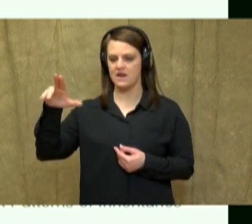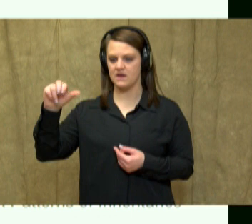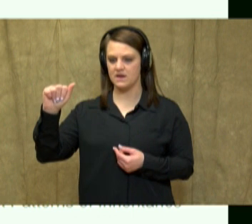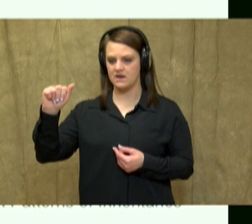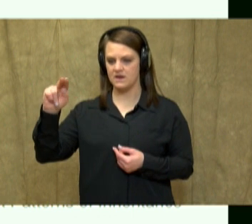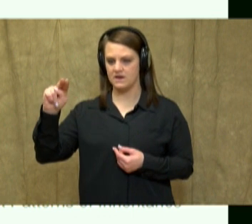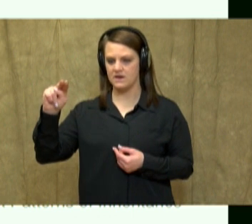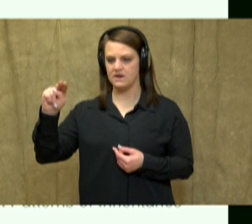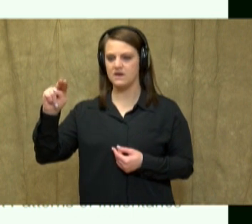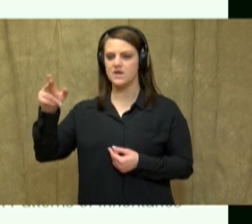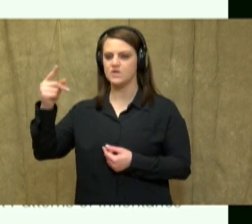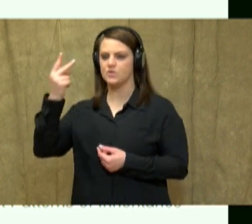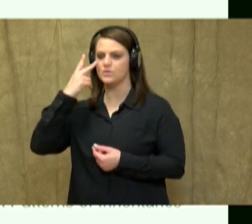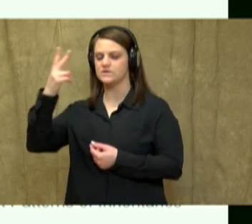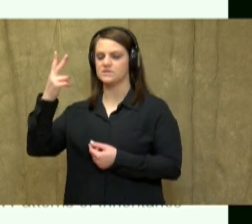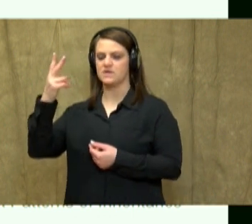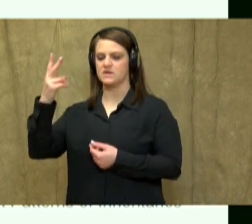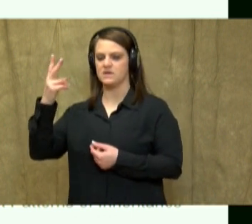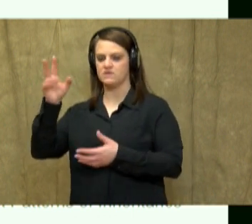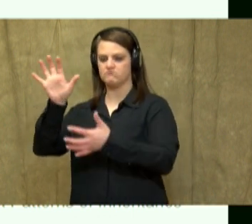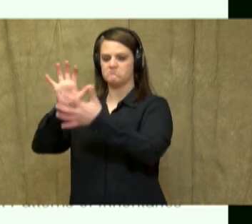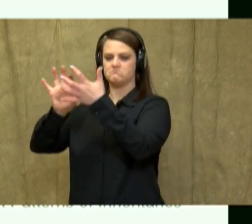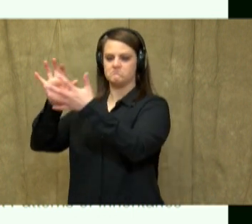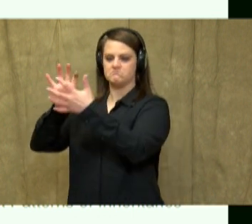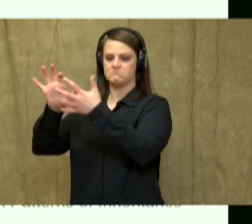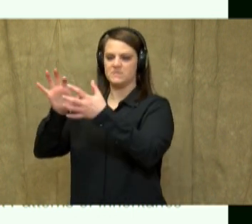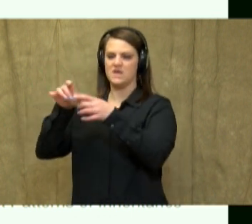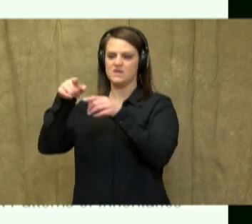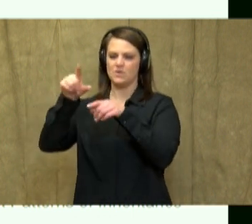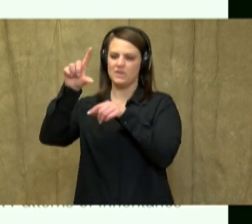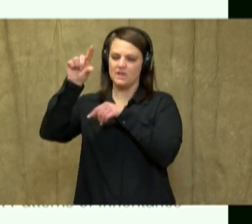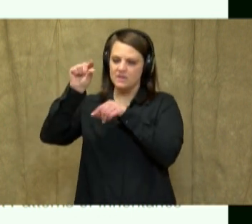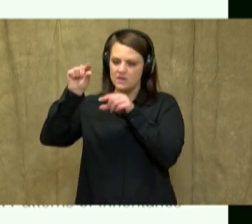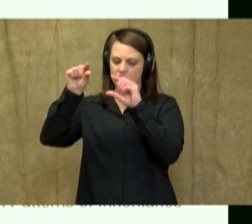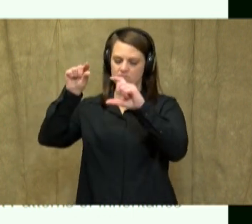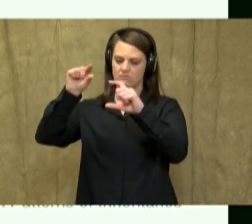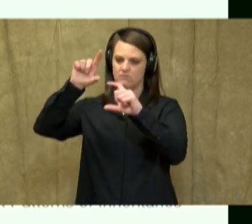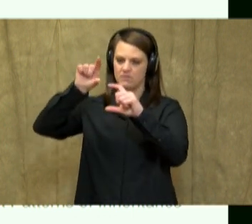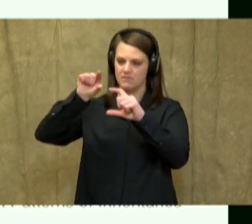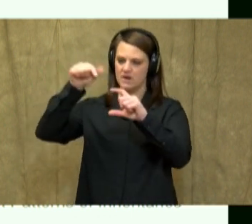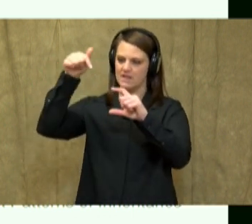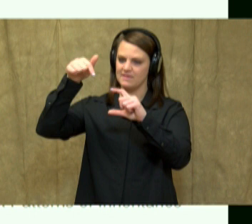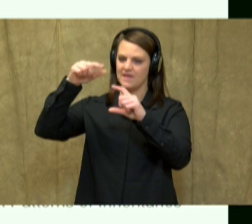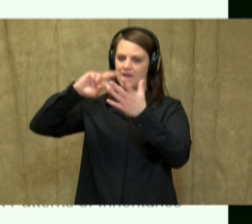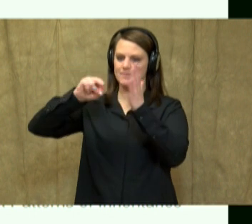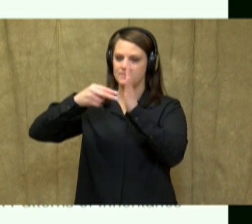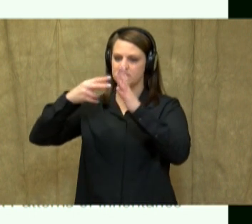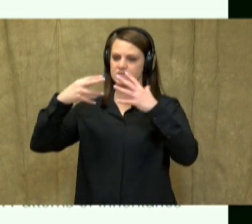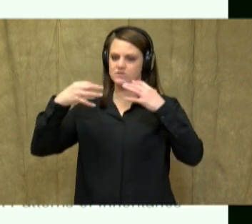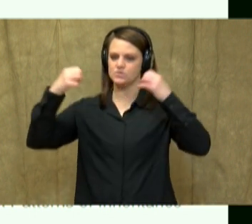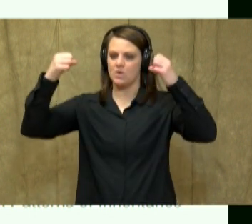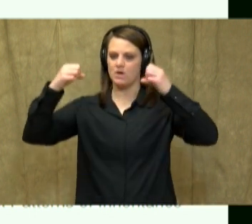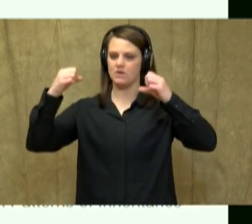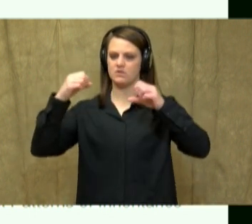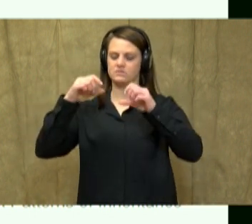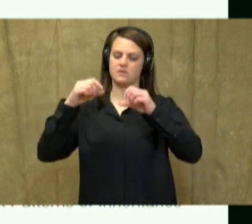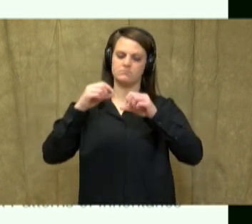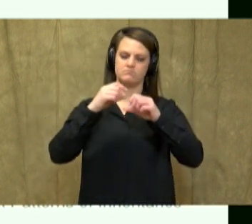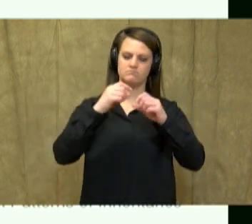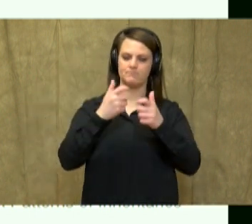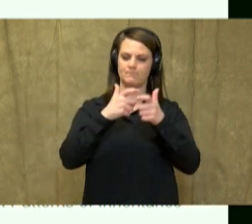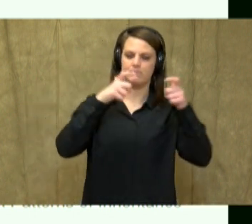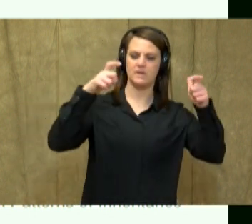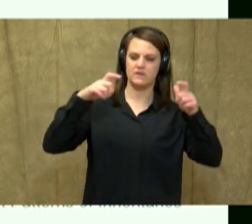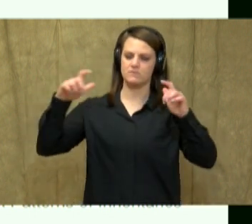okay? That's all this greater than means, is that gene's stronger than the next gene, which is stronger than the next gene. Okay, we all know what a greater than or symbol